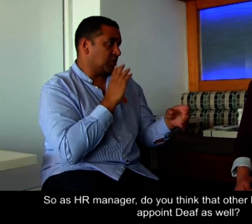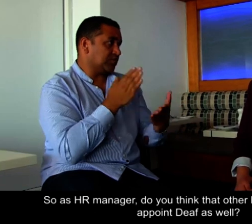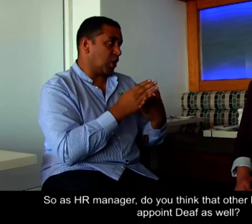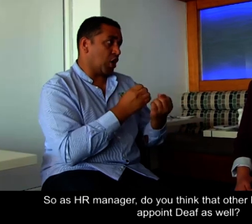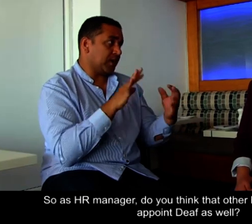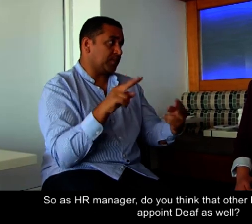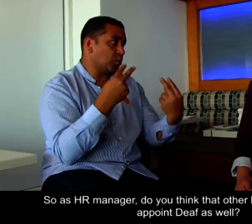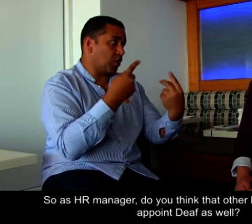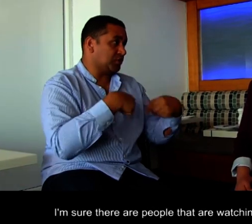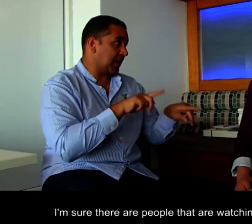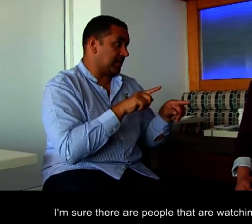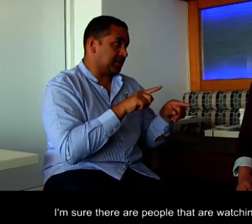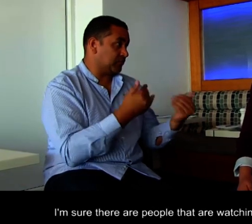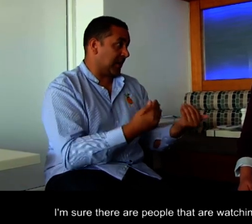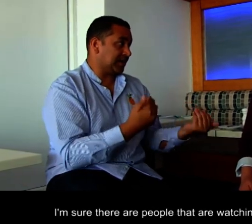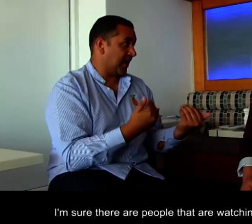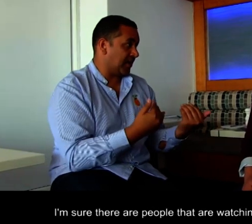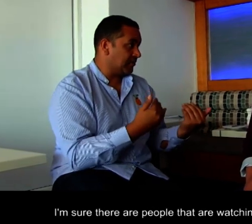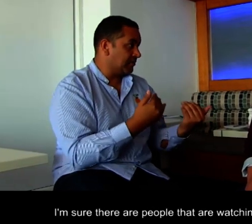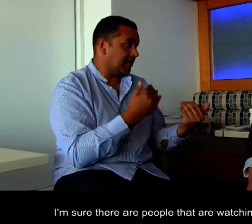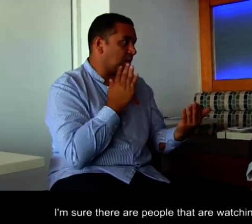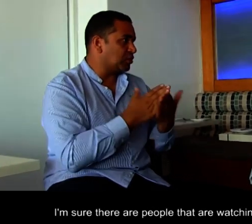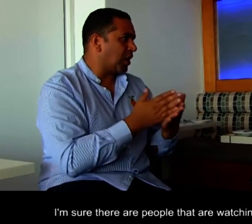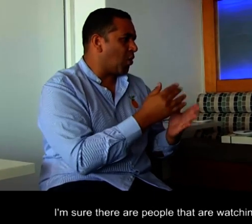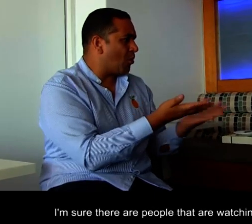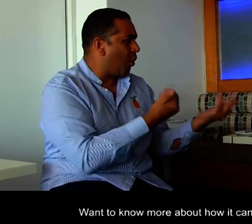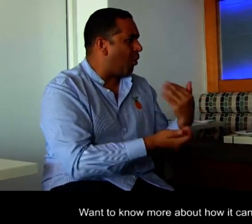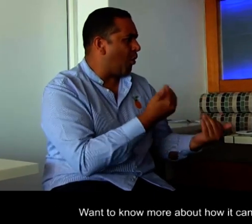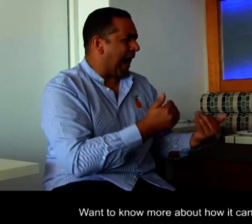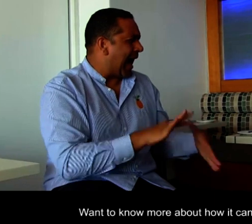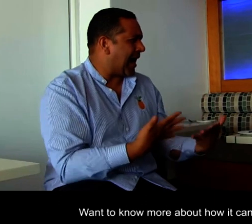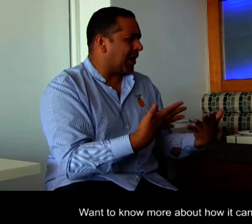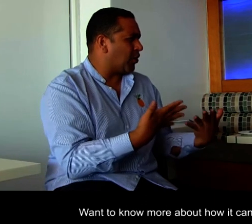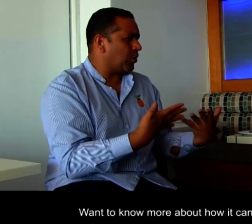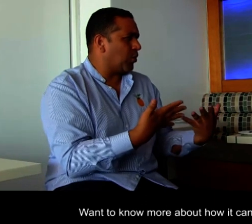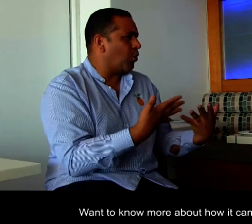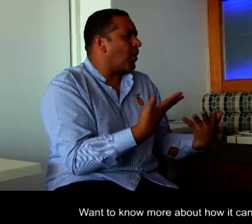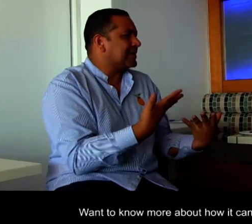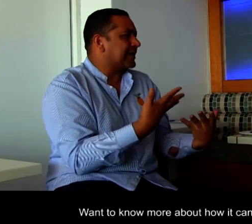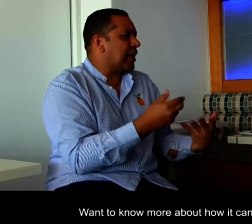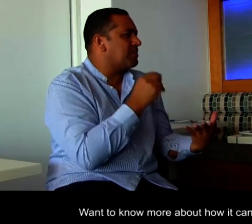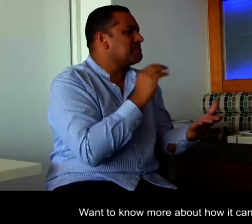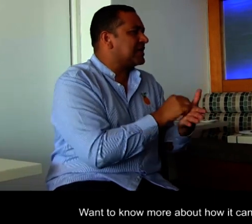appoint Deaf staff as well? Because I'm sure a of people that are watching us right now want to know more about how it can be done.